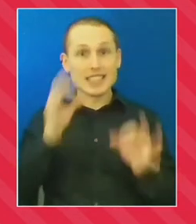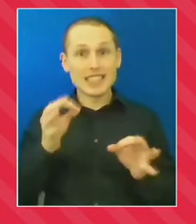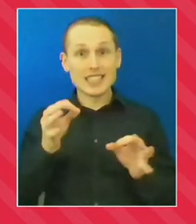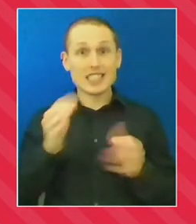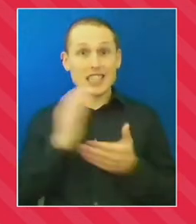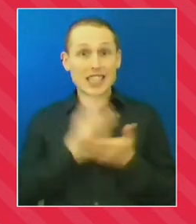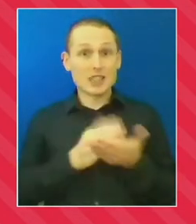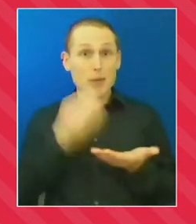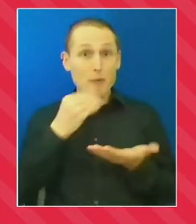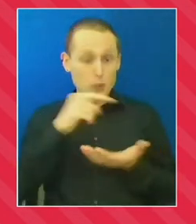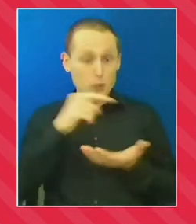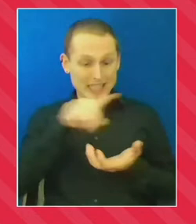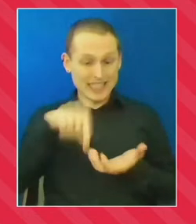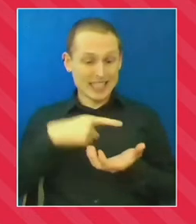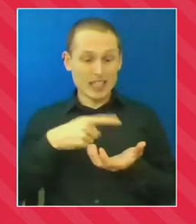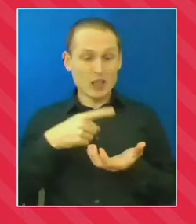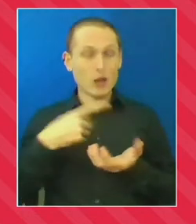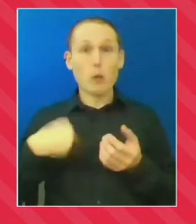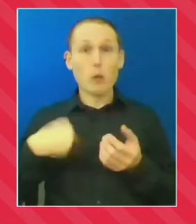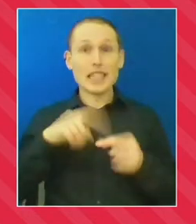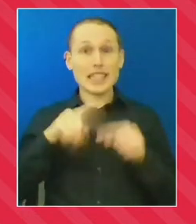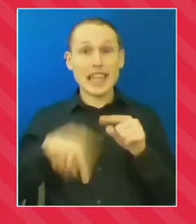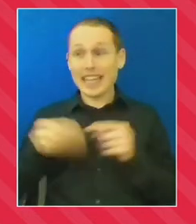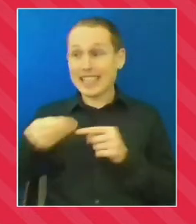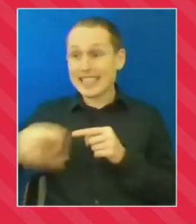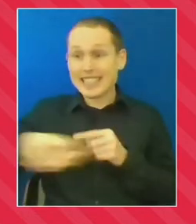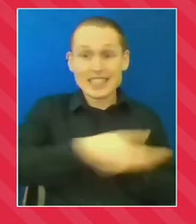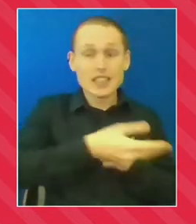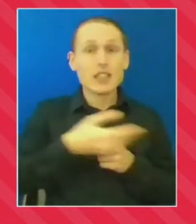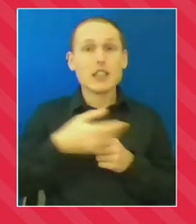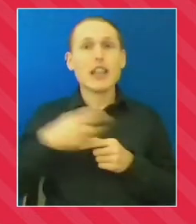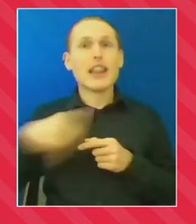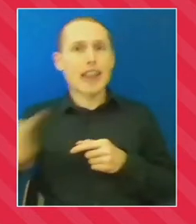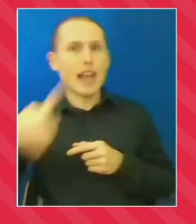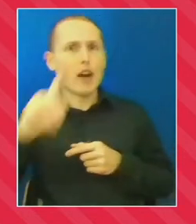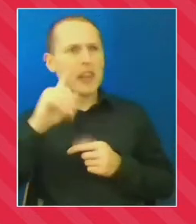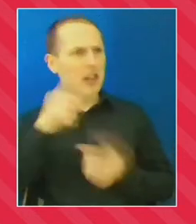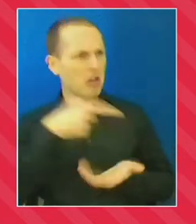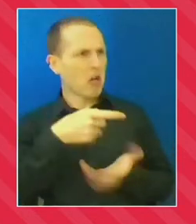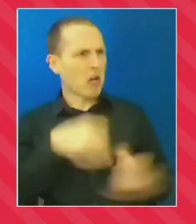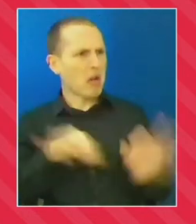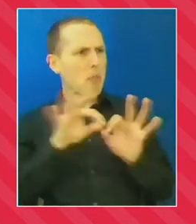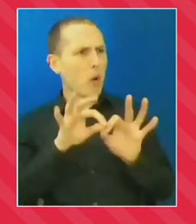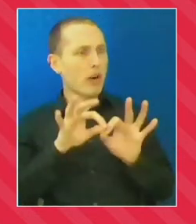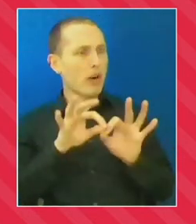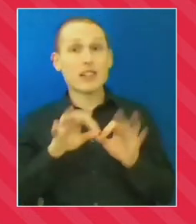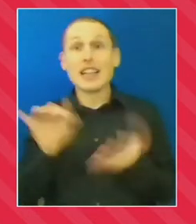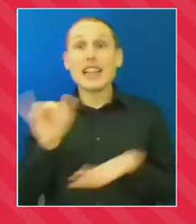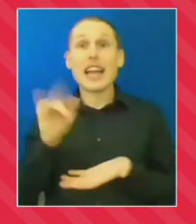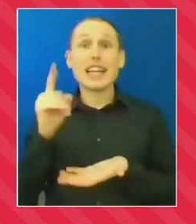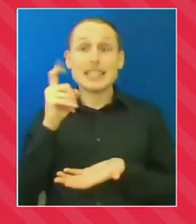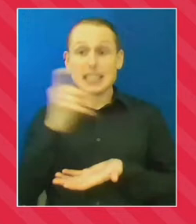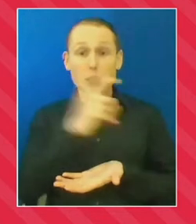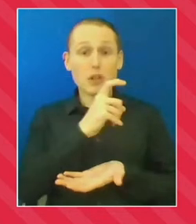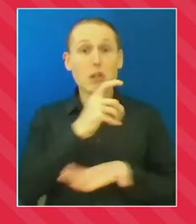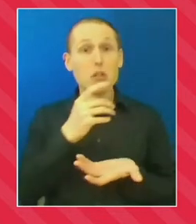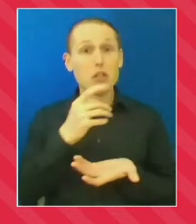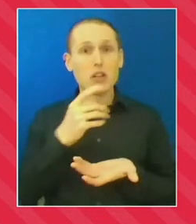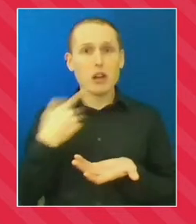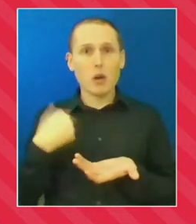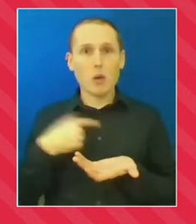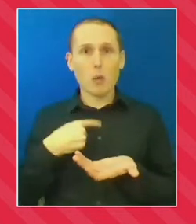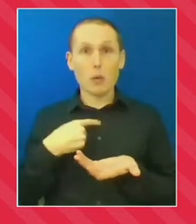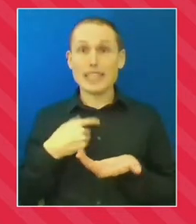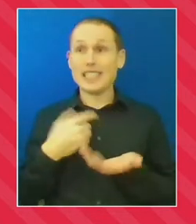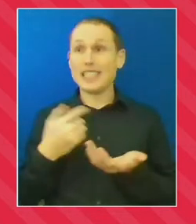as valuable. Maybe it's cereal, but if it has more than 12 grams of sugar in it, we've made that commitment and decision at Good Shepherd Food Bank